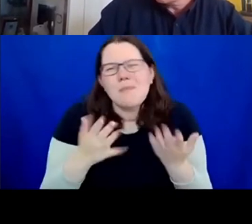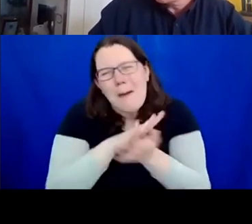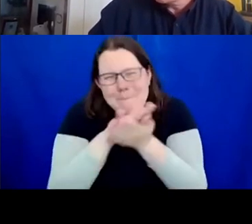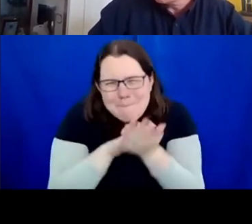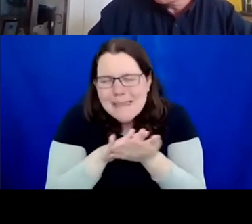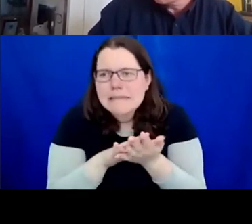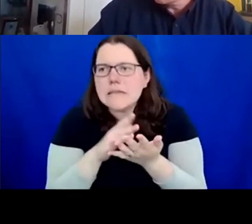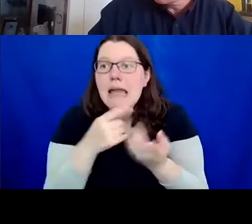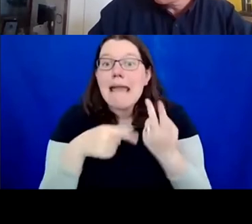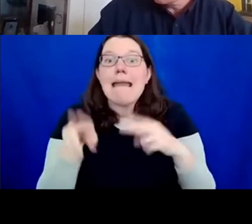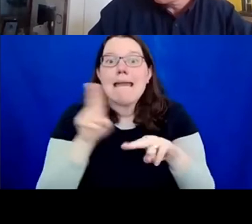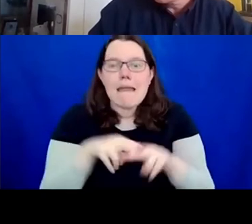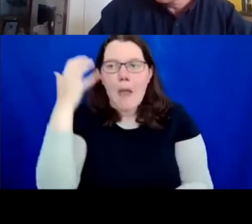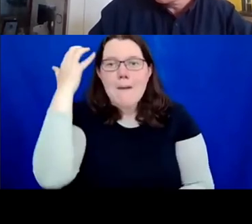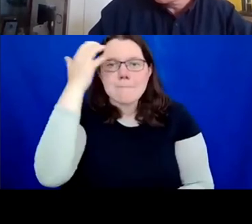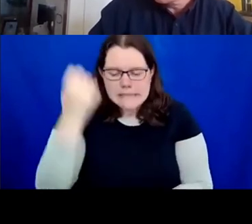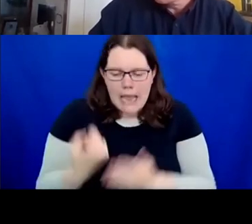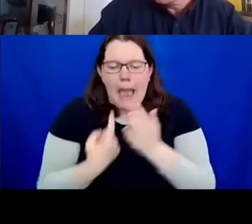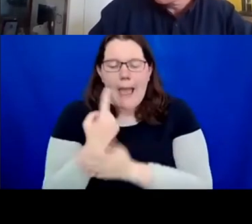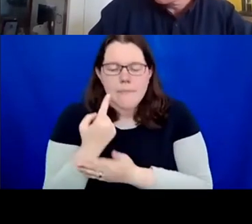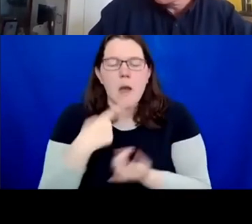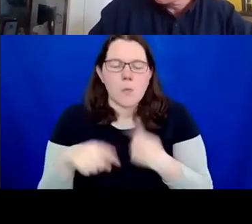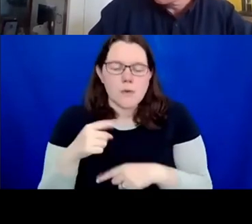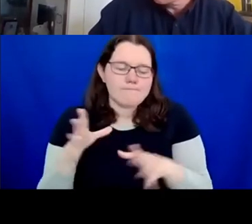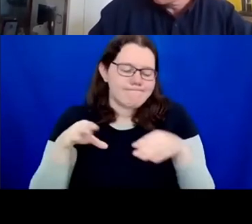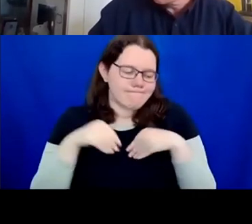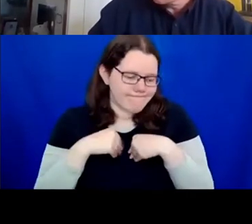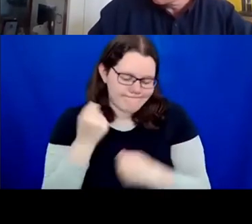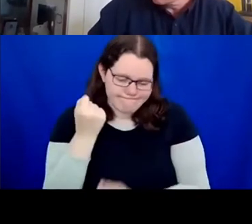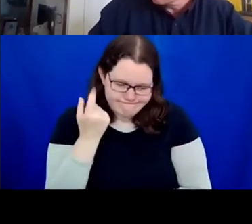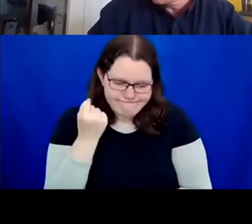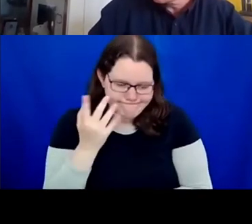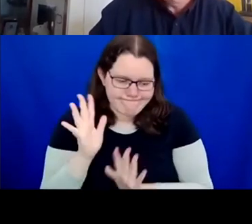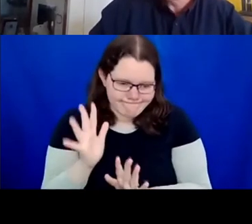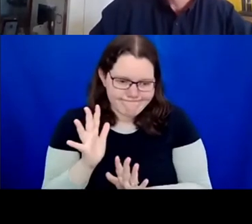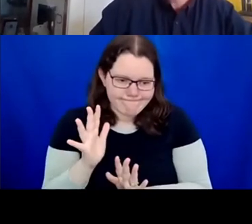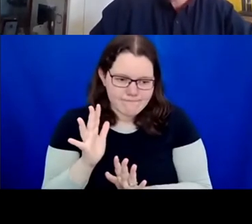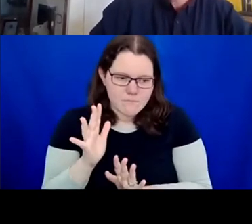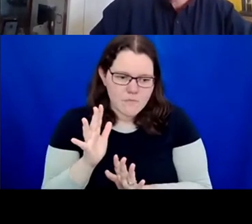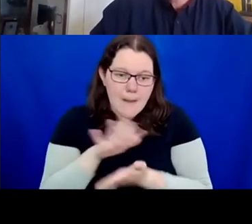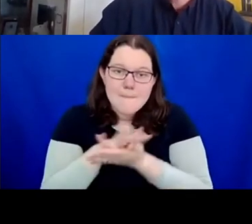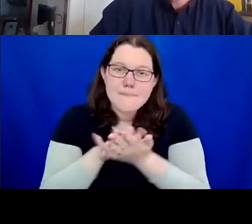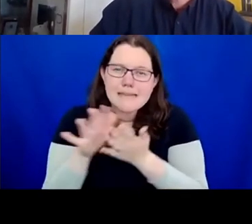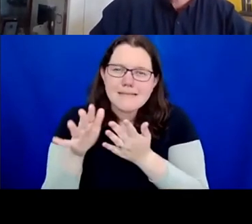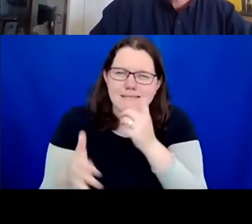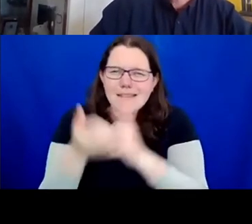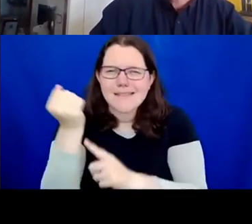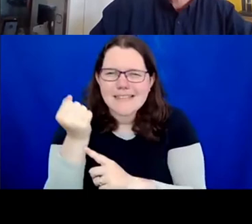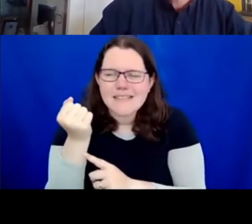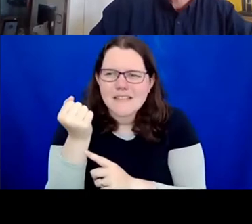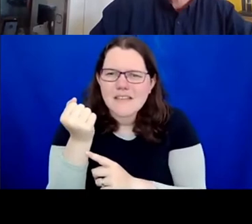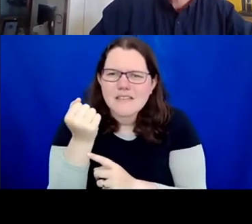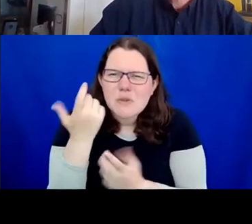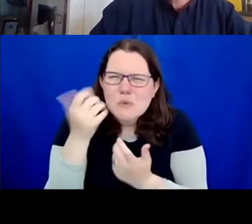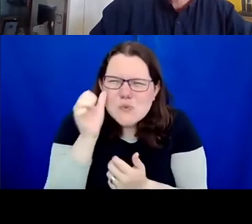make relevant changes to successful and meaningful curation? Can you think of any examples where this has played out successfully?